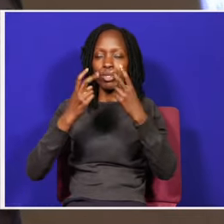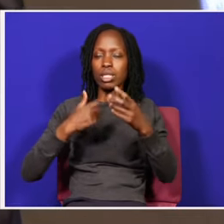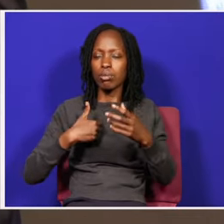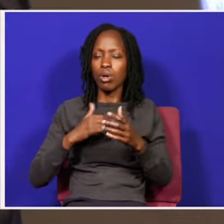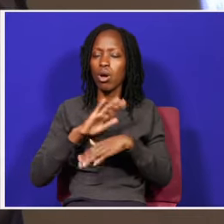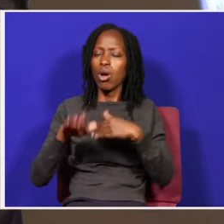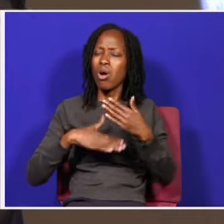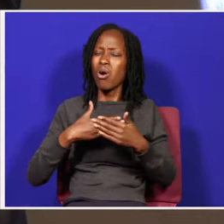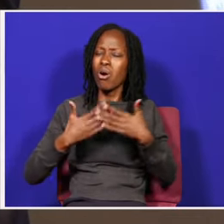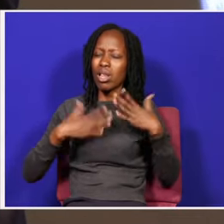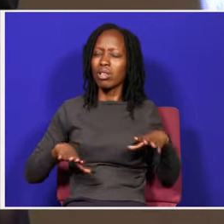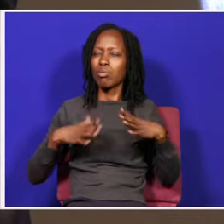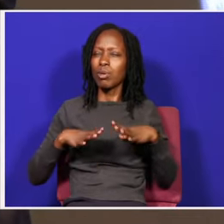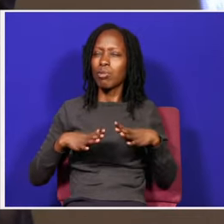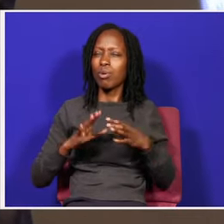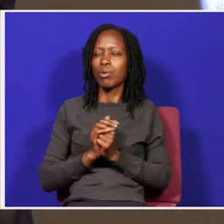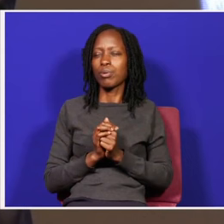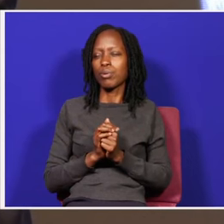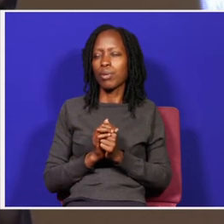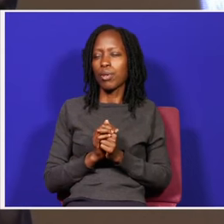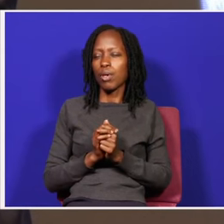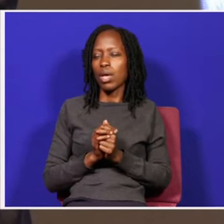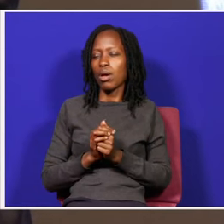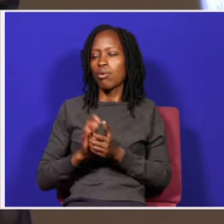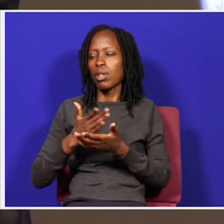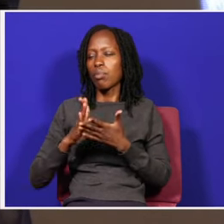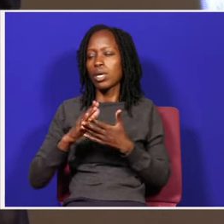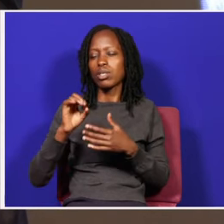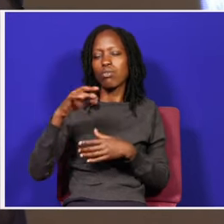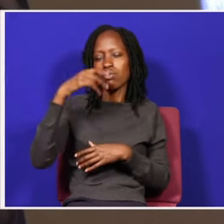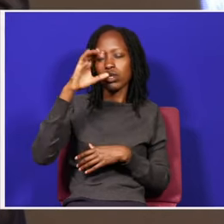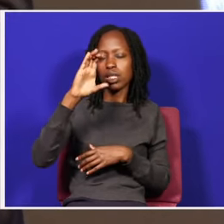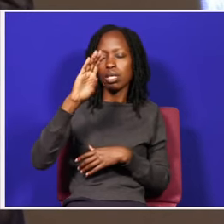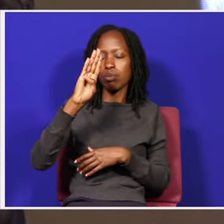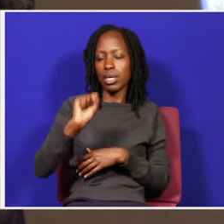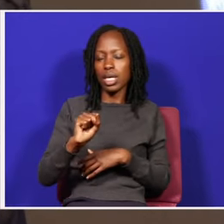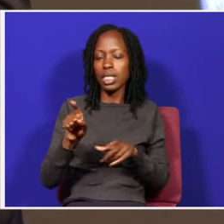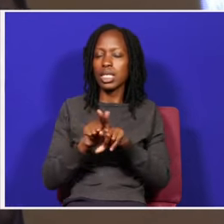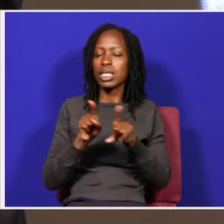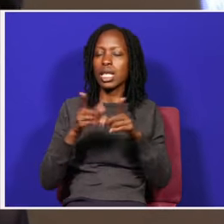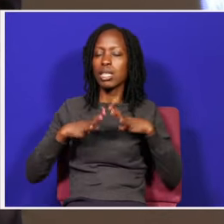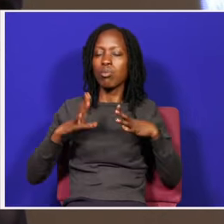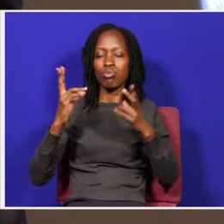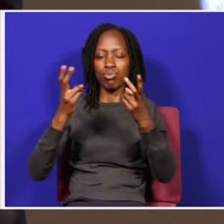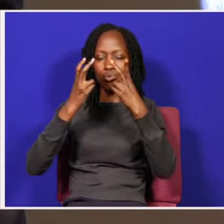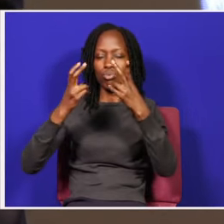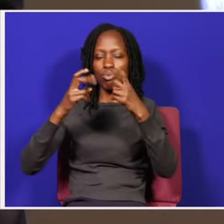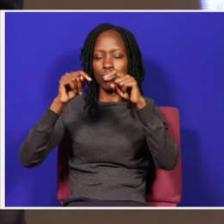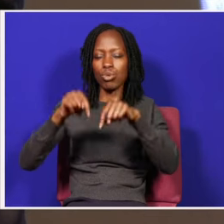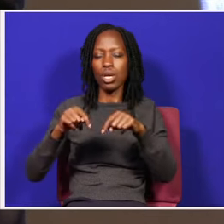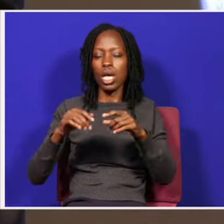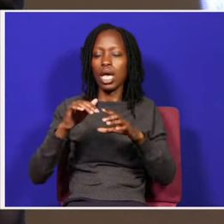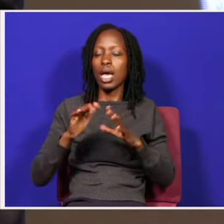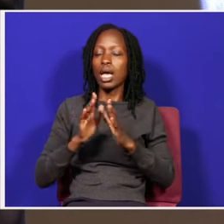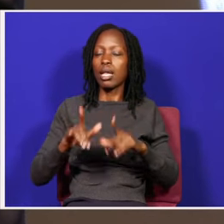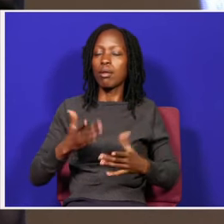all those who have been a part of the ministry of CBS, and all those who have heard this word today, may our